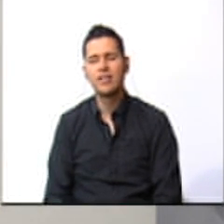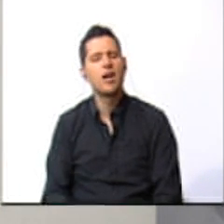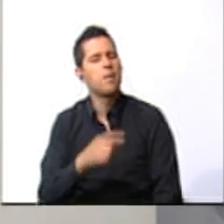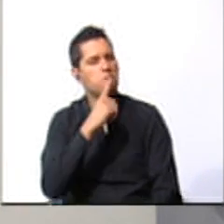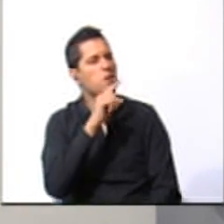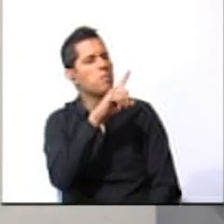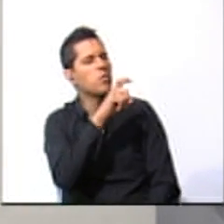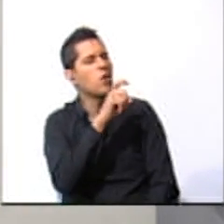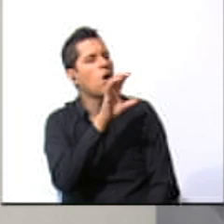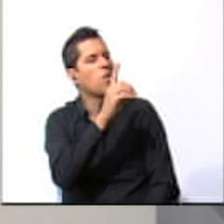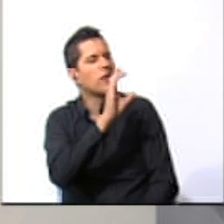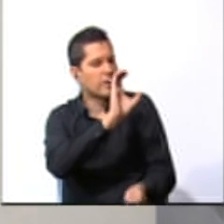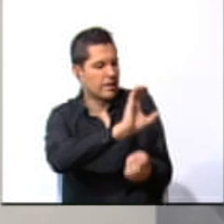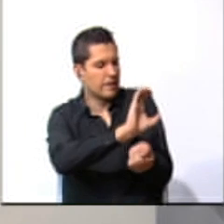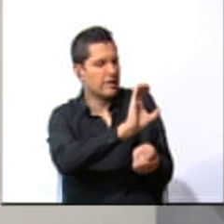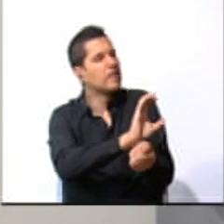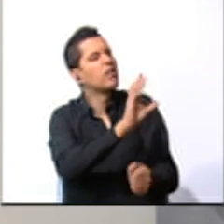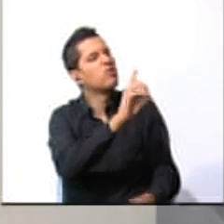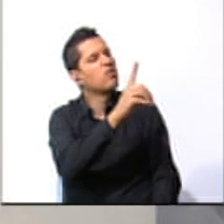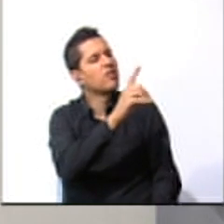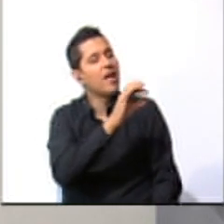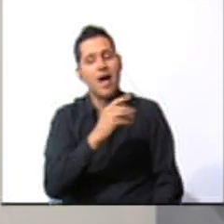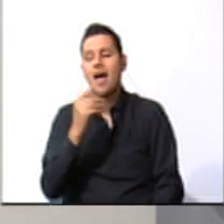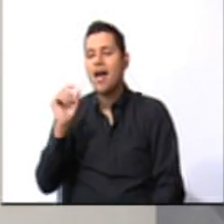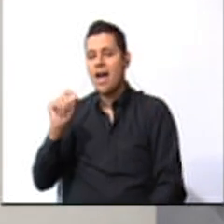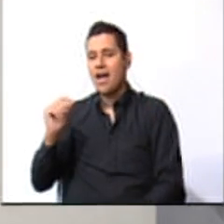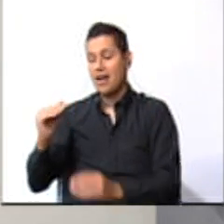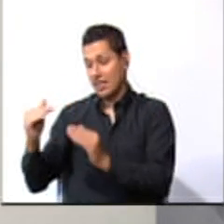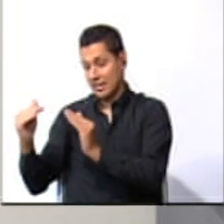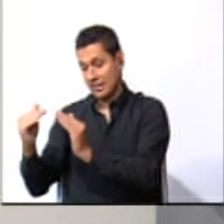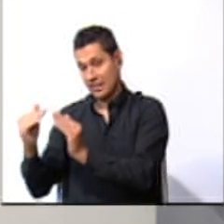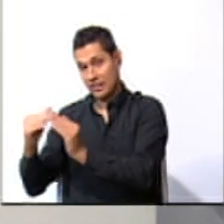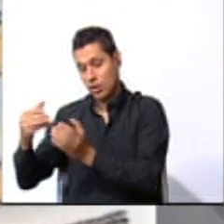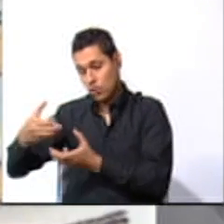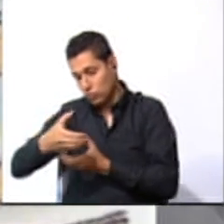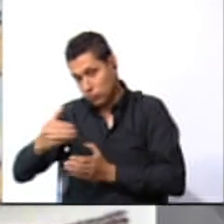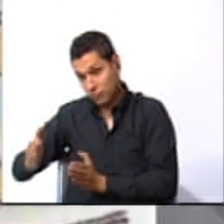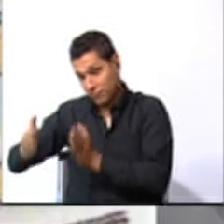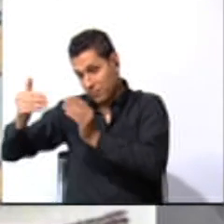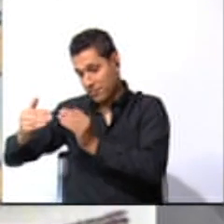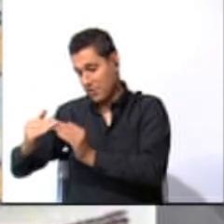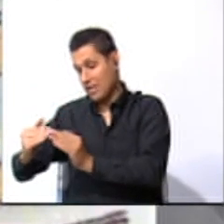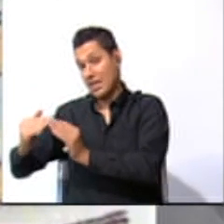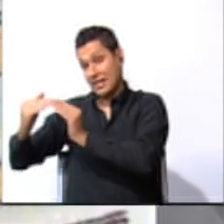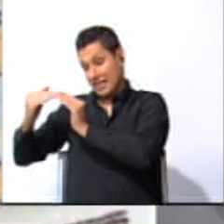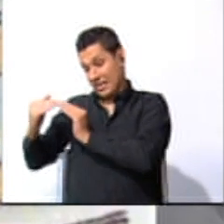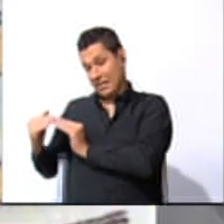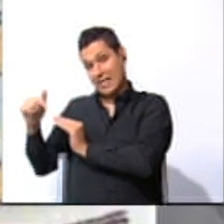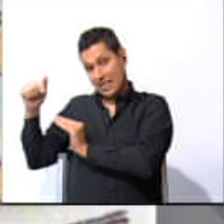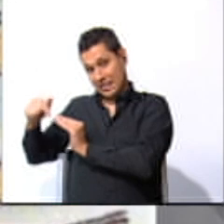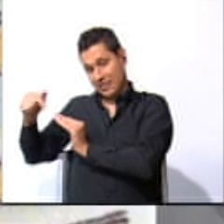Where is the clinic? It's behind the fire station.